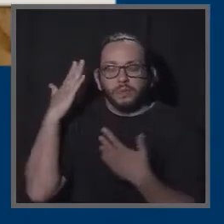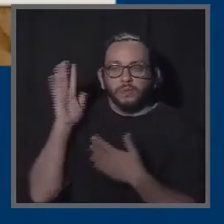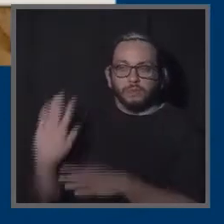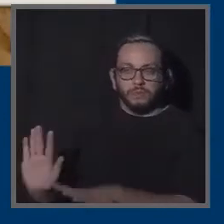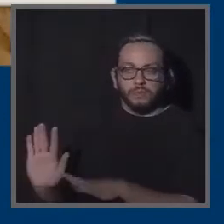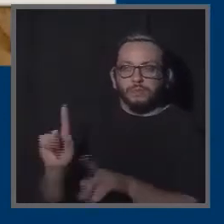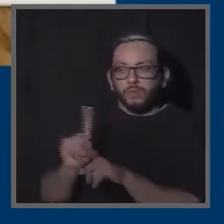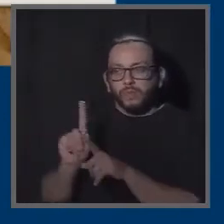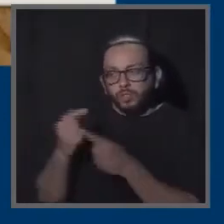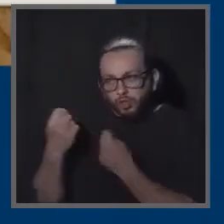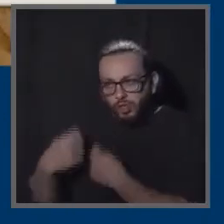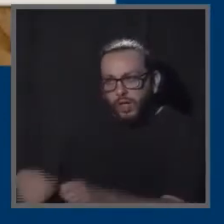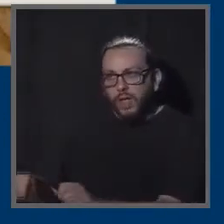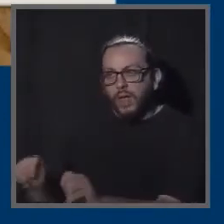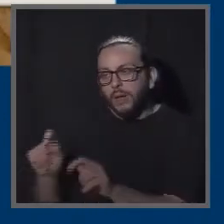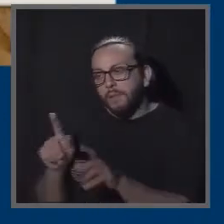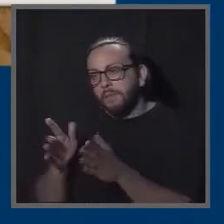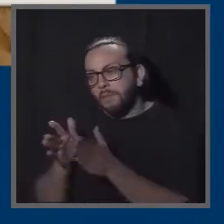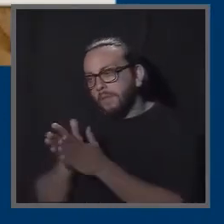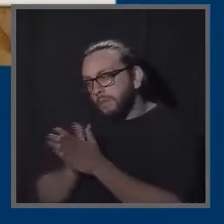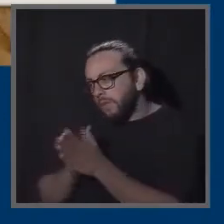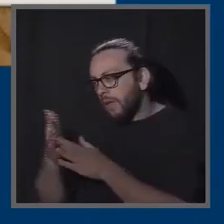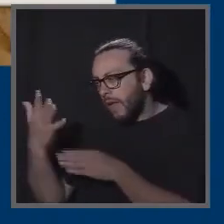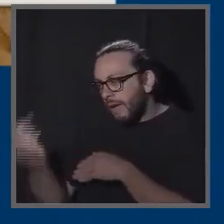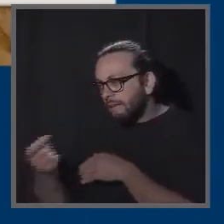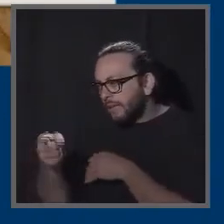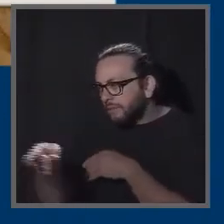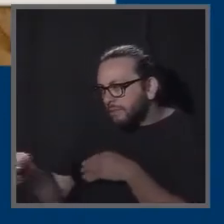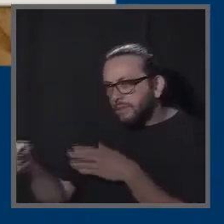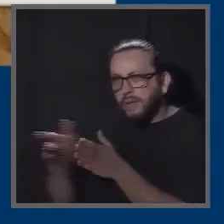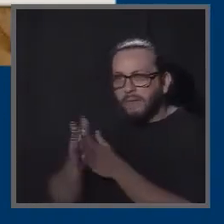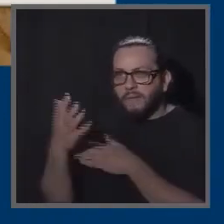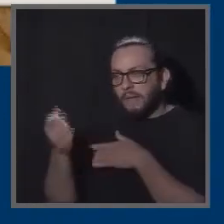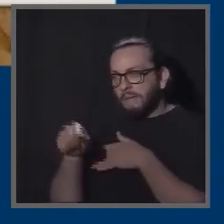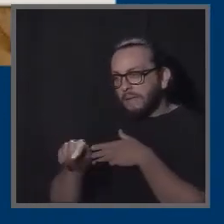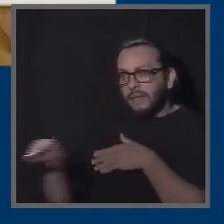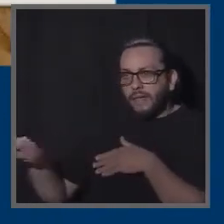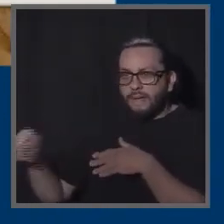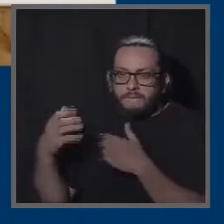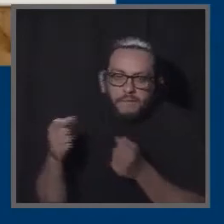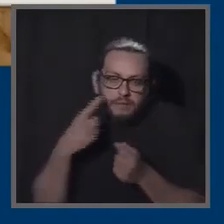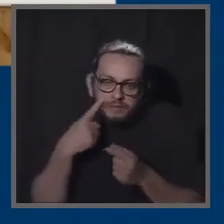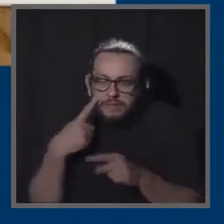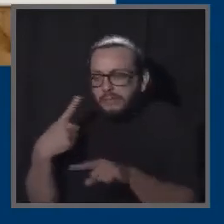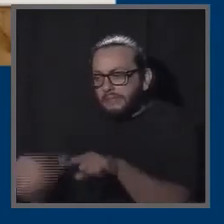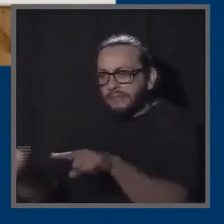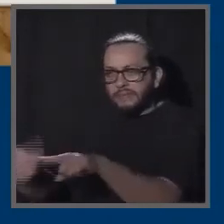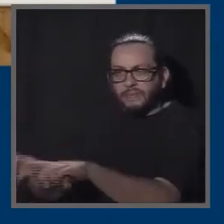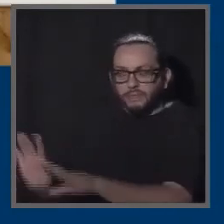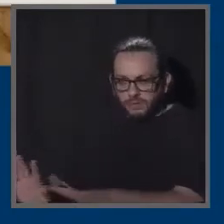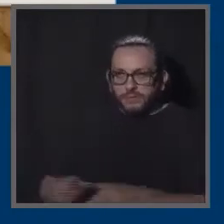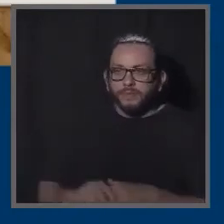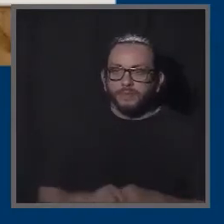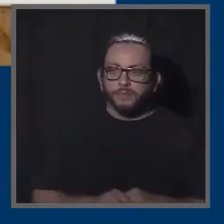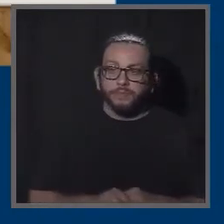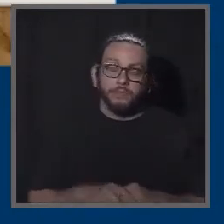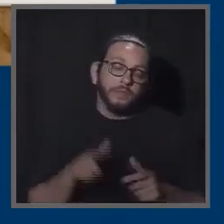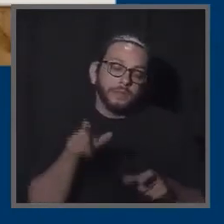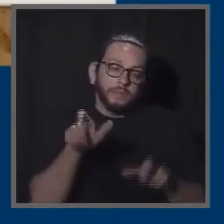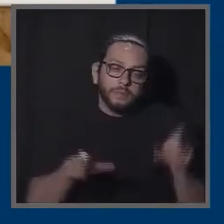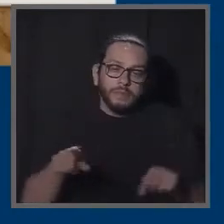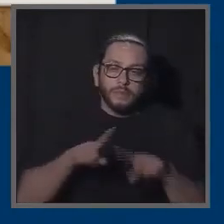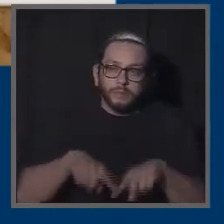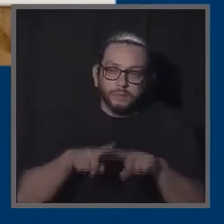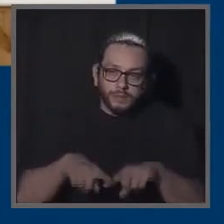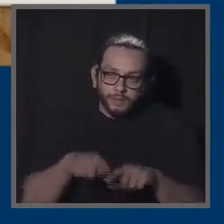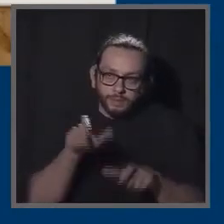already existing cultural offering in that area. So there have been a range of views in the UK